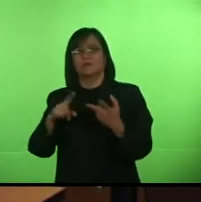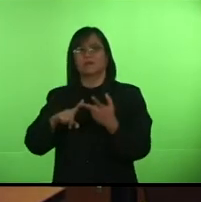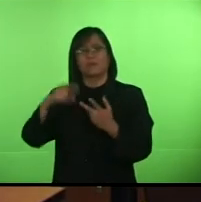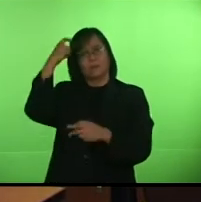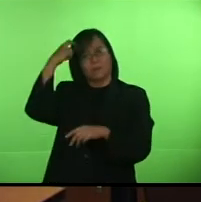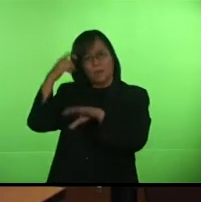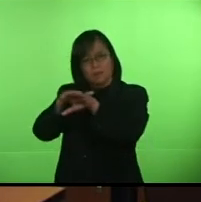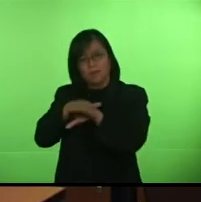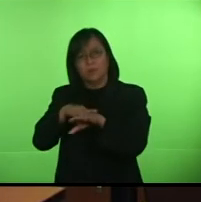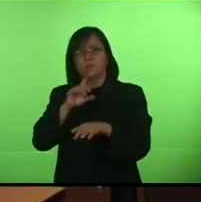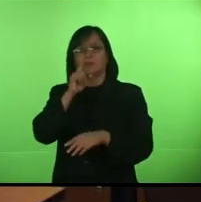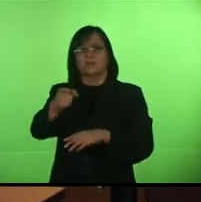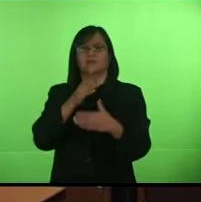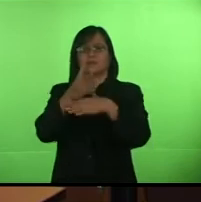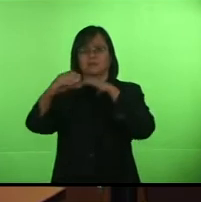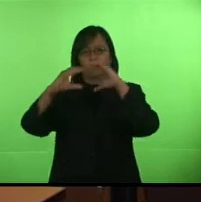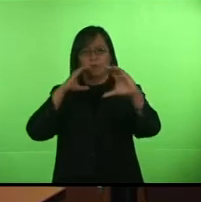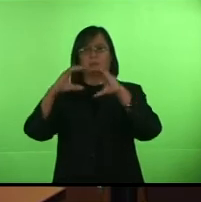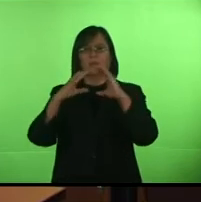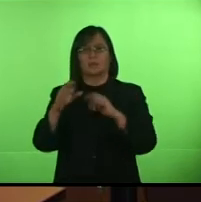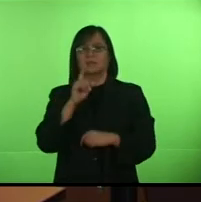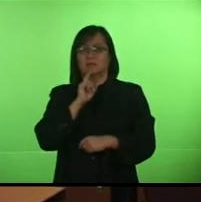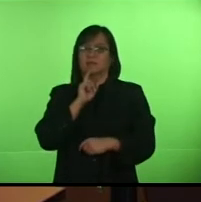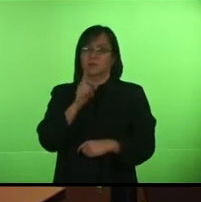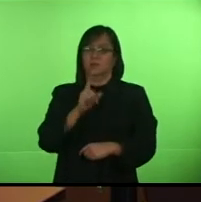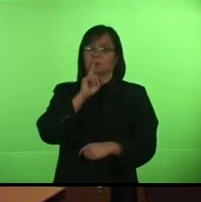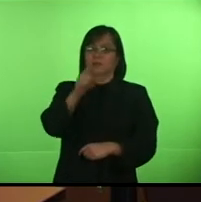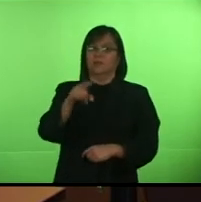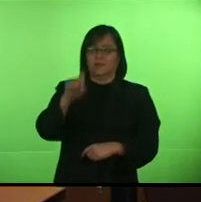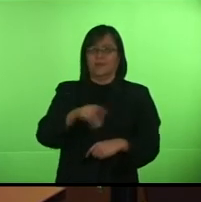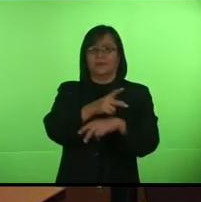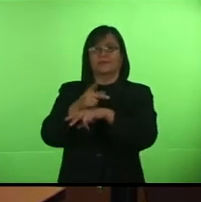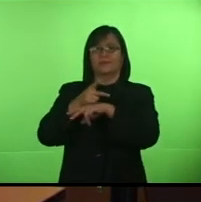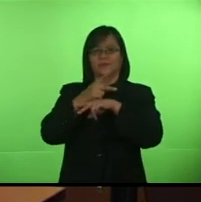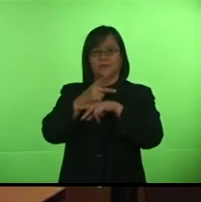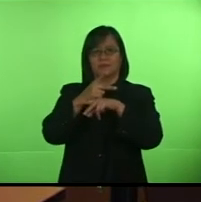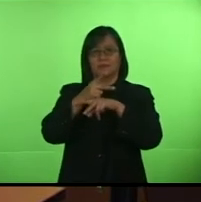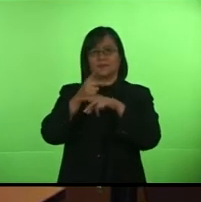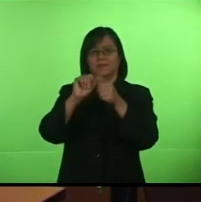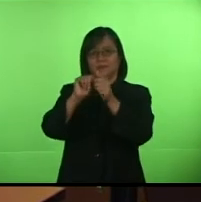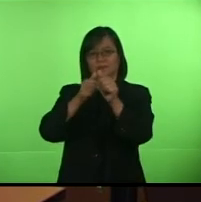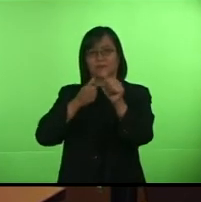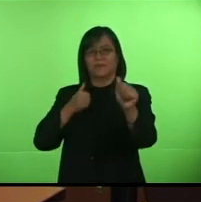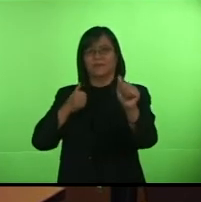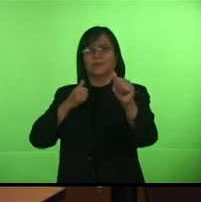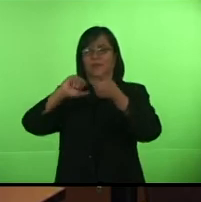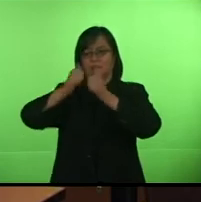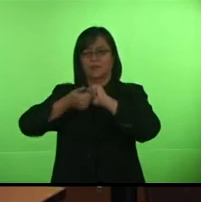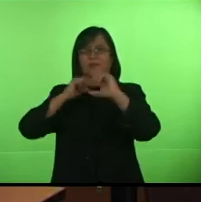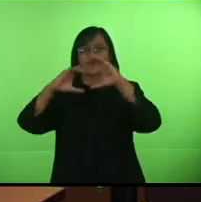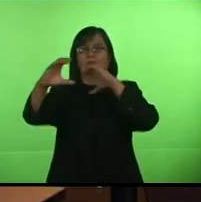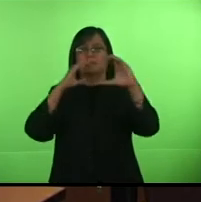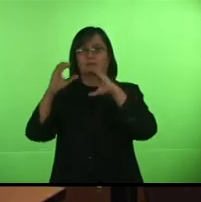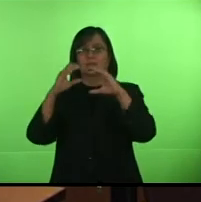communication. Therefore, certain precautions has to be taken to alleviate problems caused by